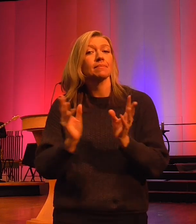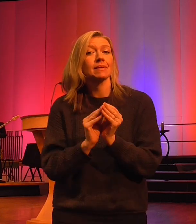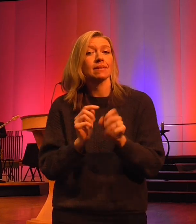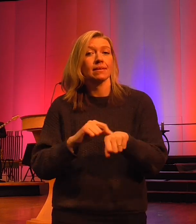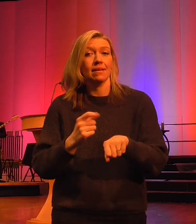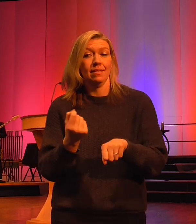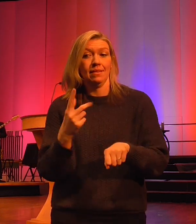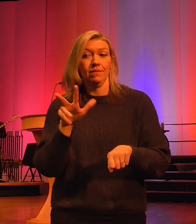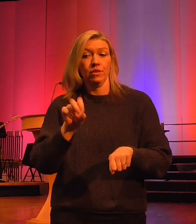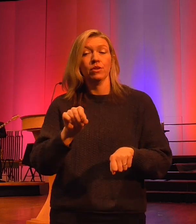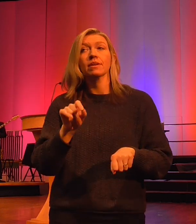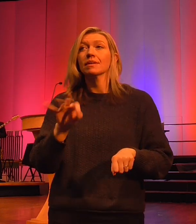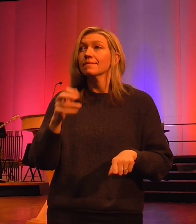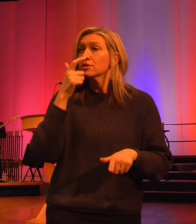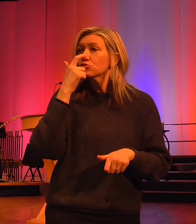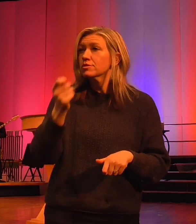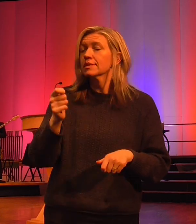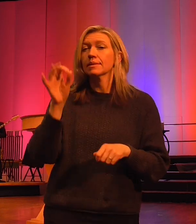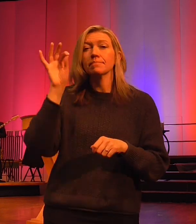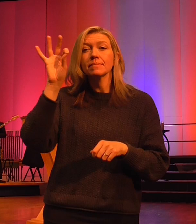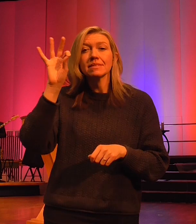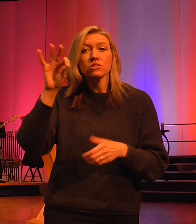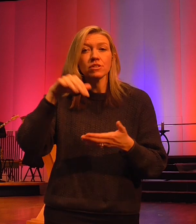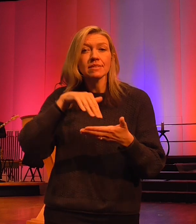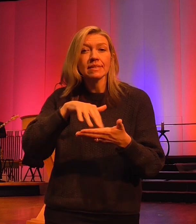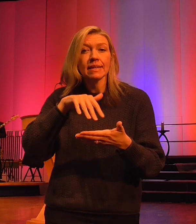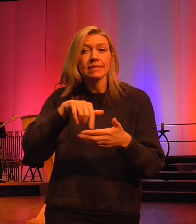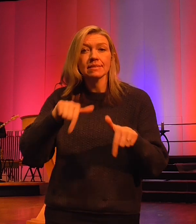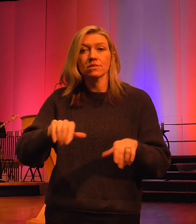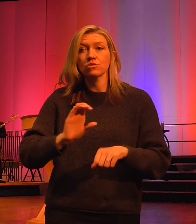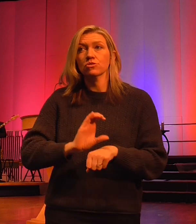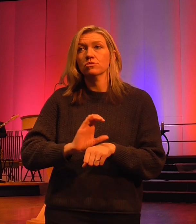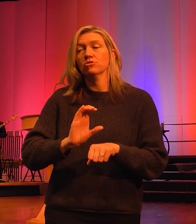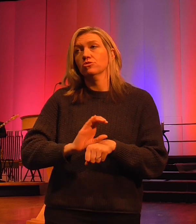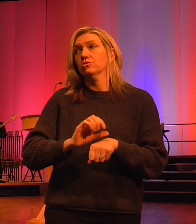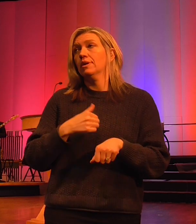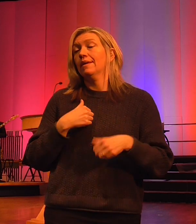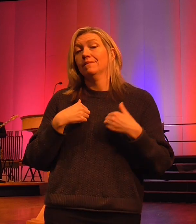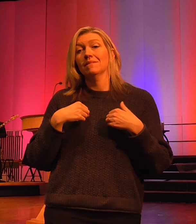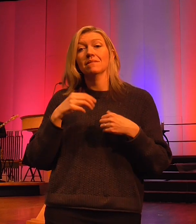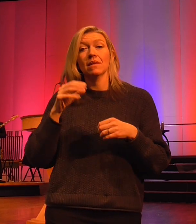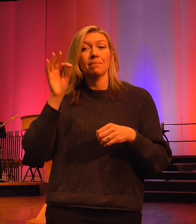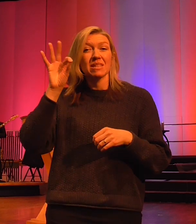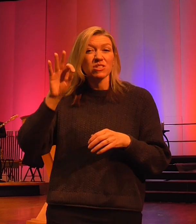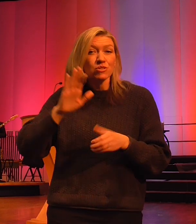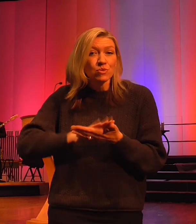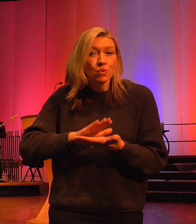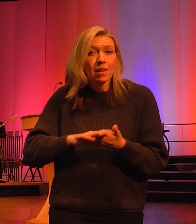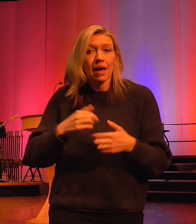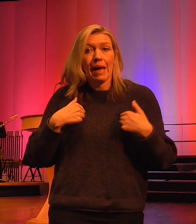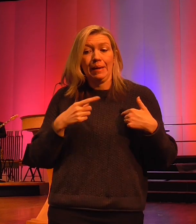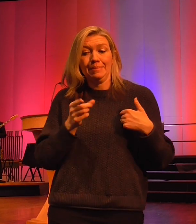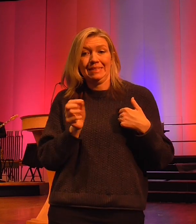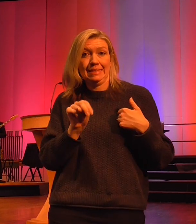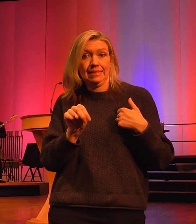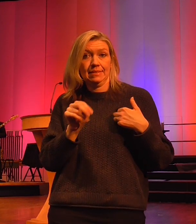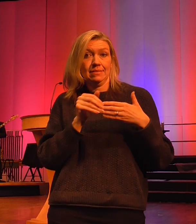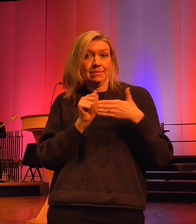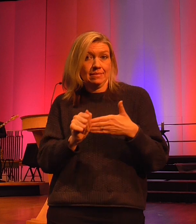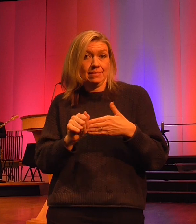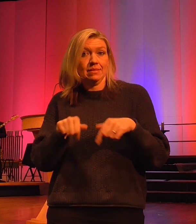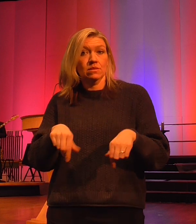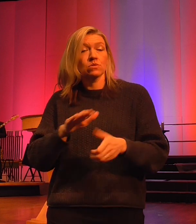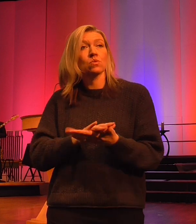might be interested in ministerial studies here at Mile High Church. We do have a minister's school. I am the dean of the school. And we also have an online master's